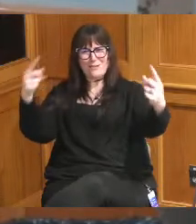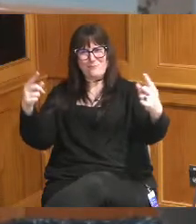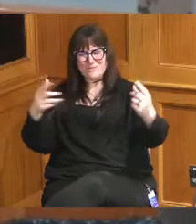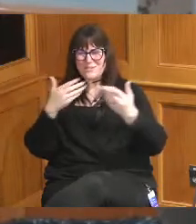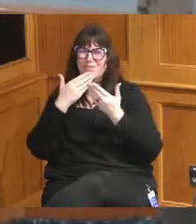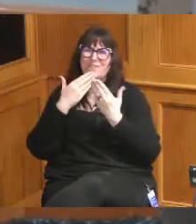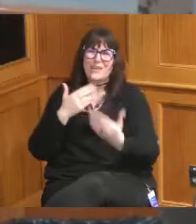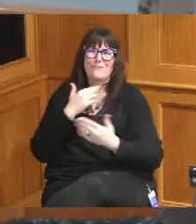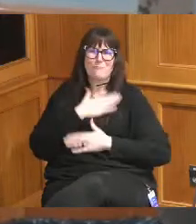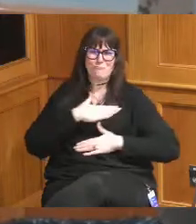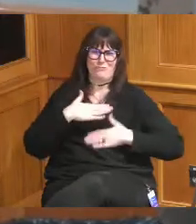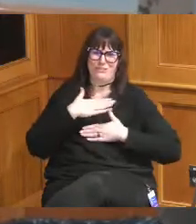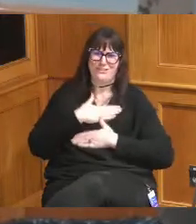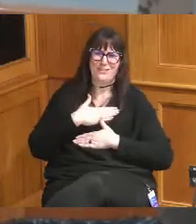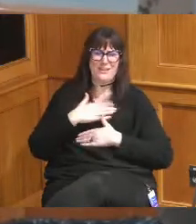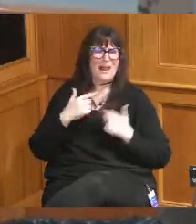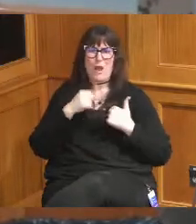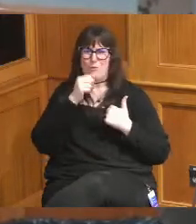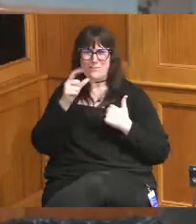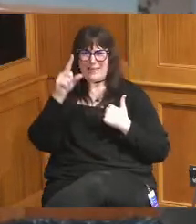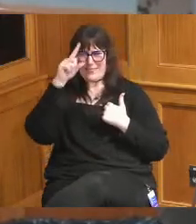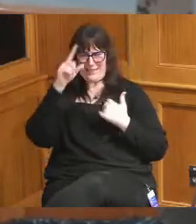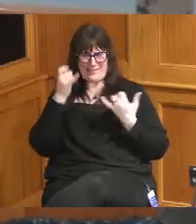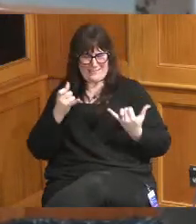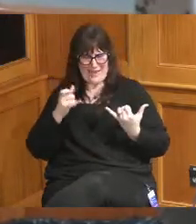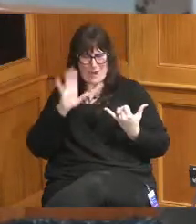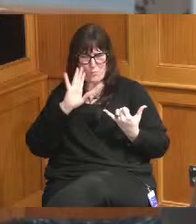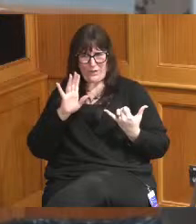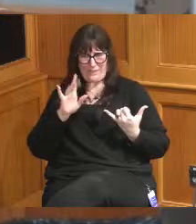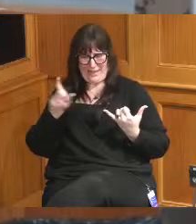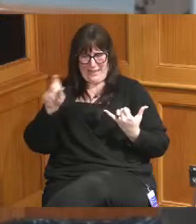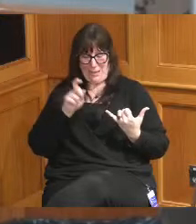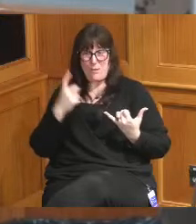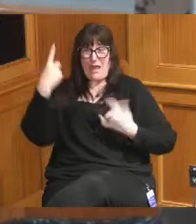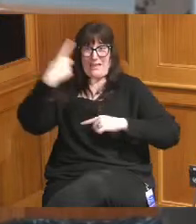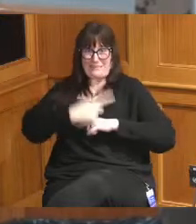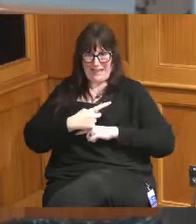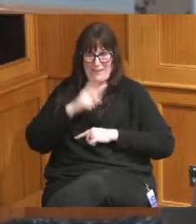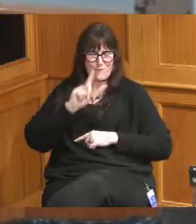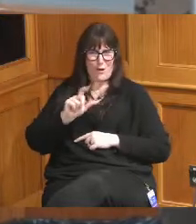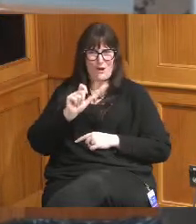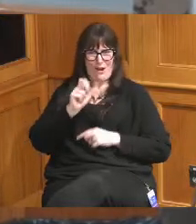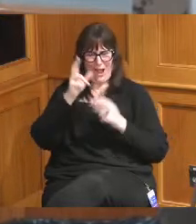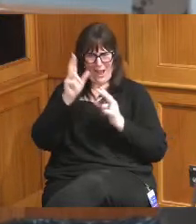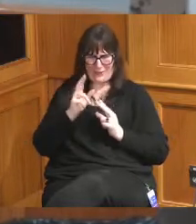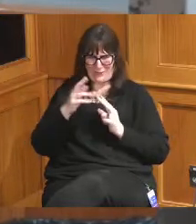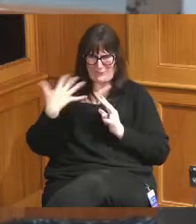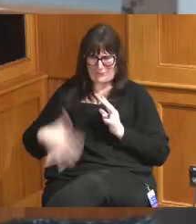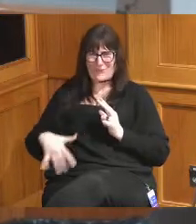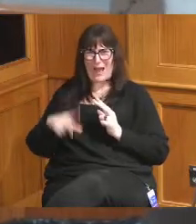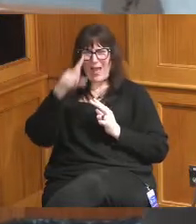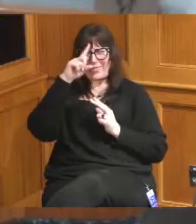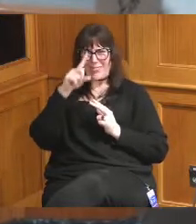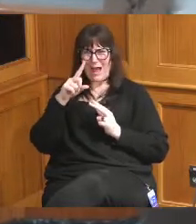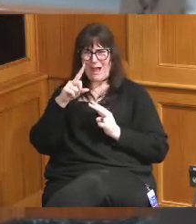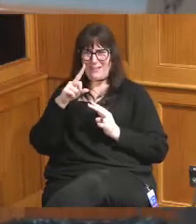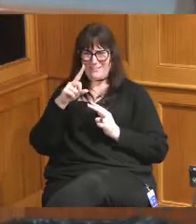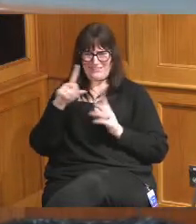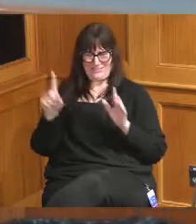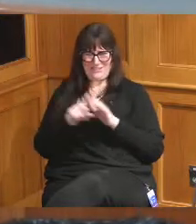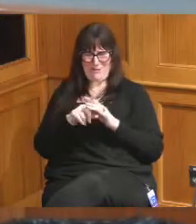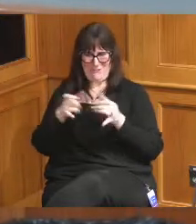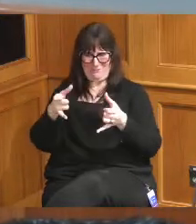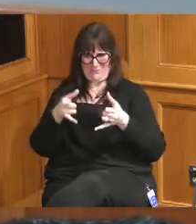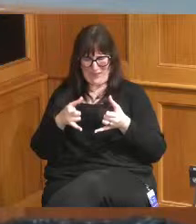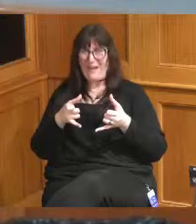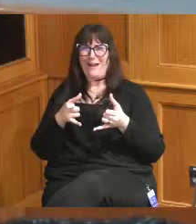mayor said, I was not thinking today was going to be I was going to get a proclamation. I was just coming down here because you said you was honoring me, so I appreciate you and I